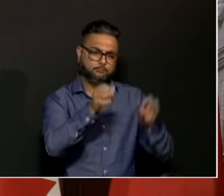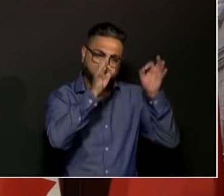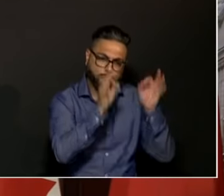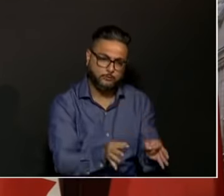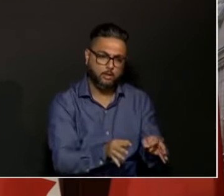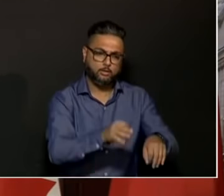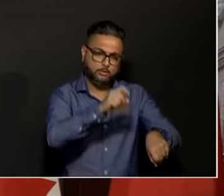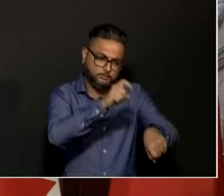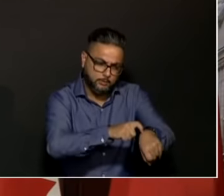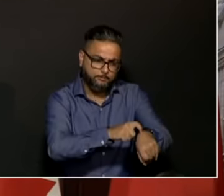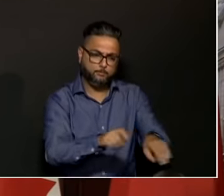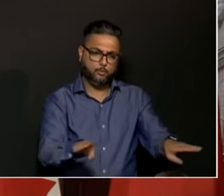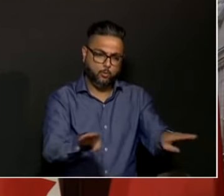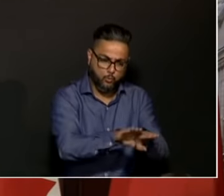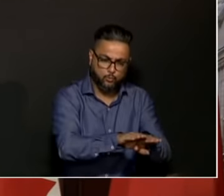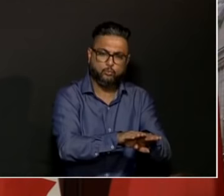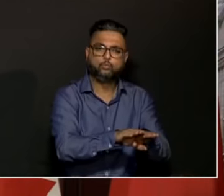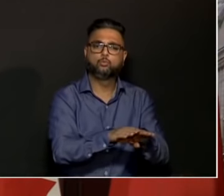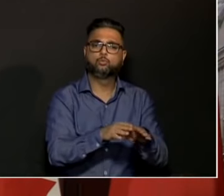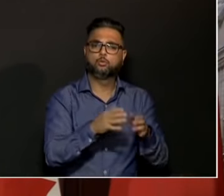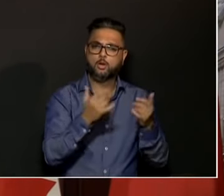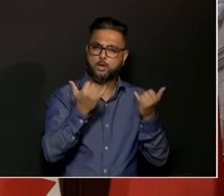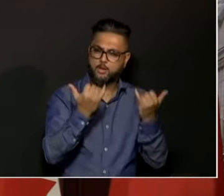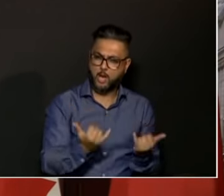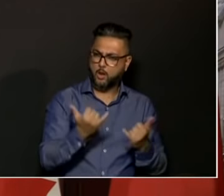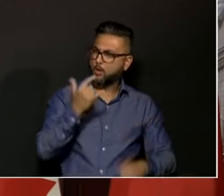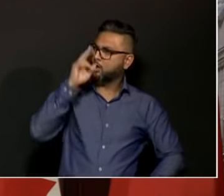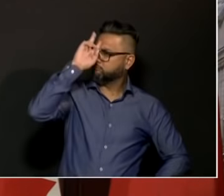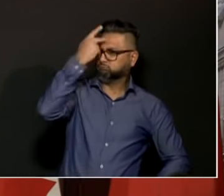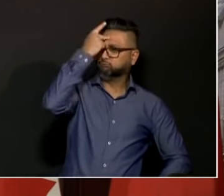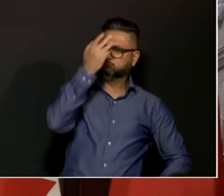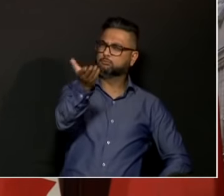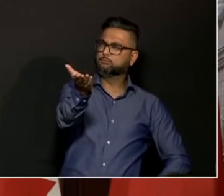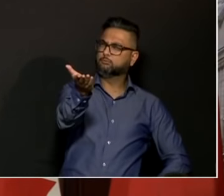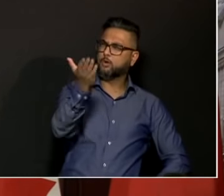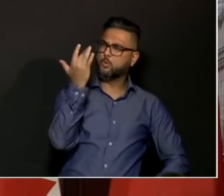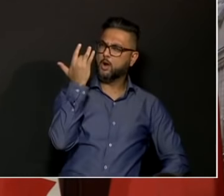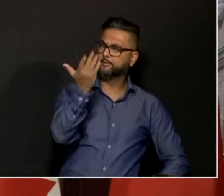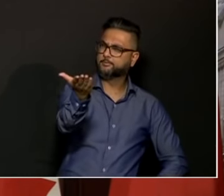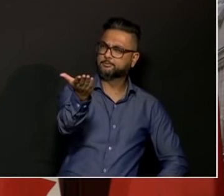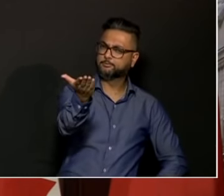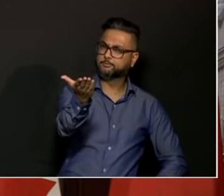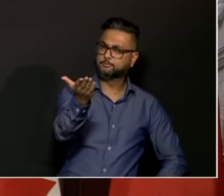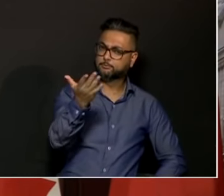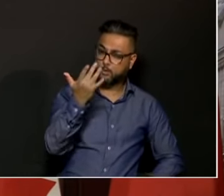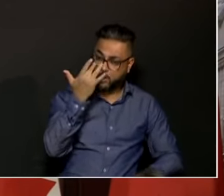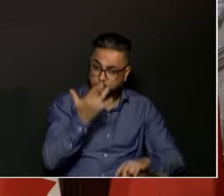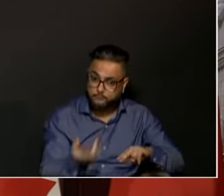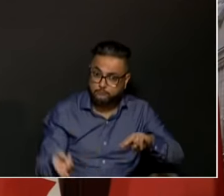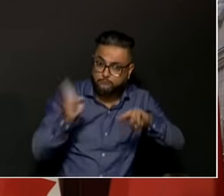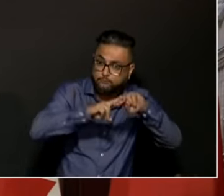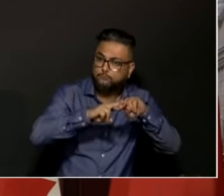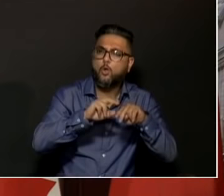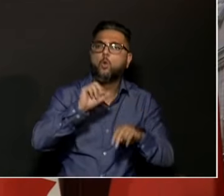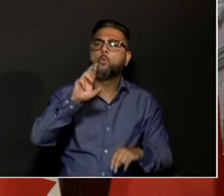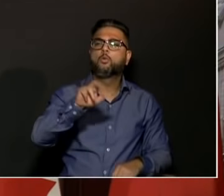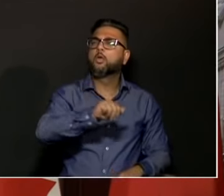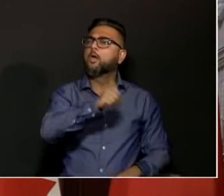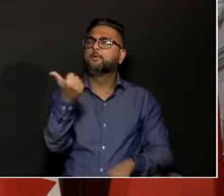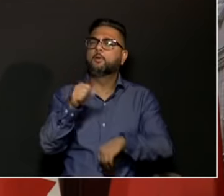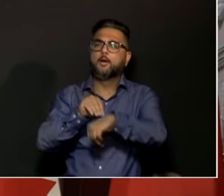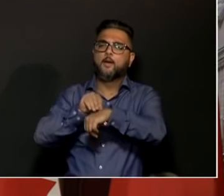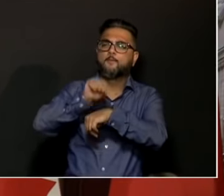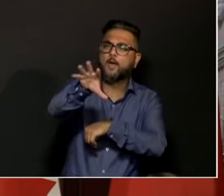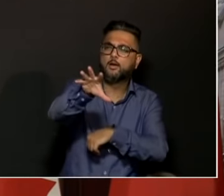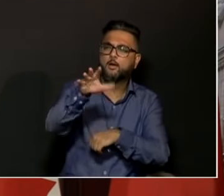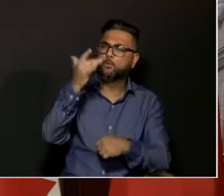that. What has changed your mind? Is it just the rates, or is there something else here that has helped, I guess, if